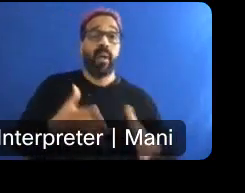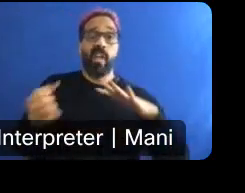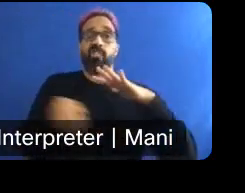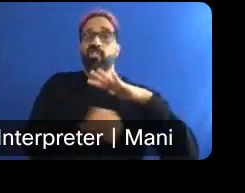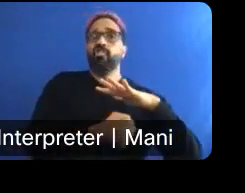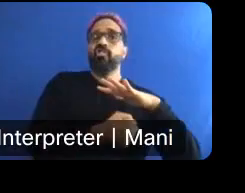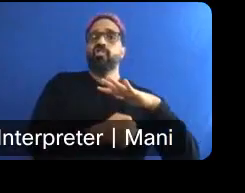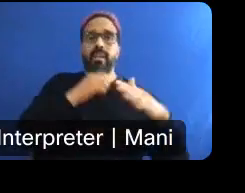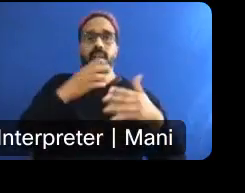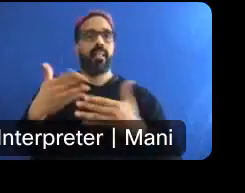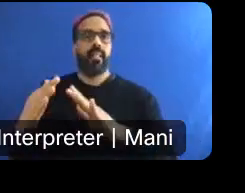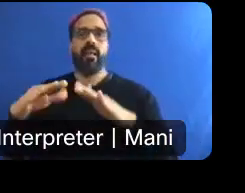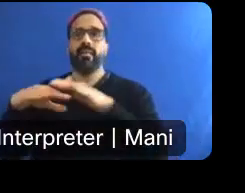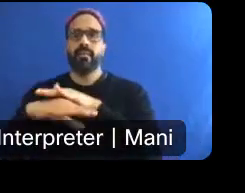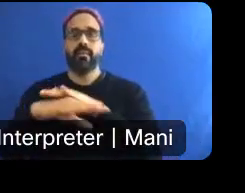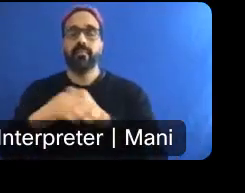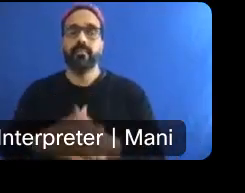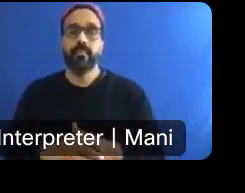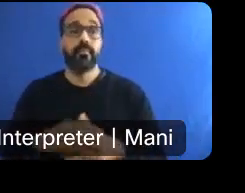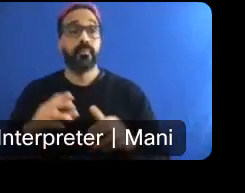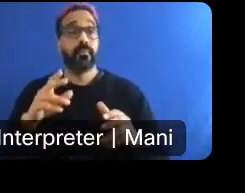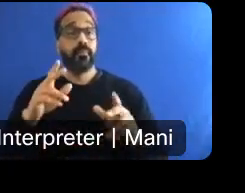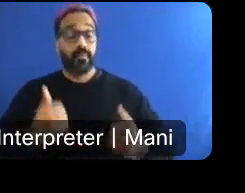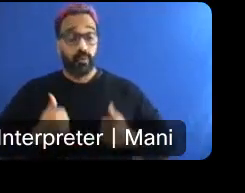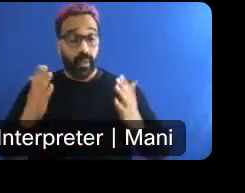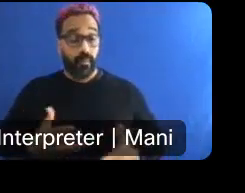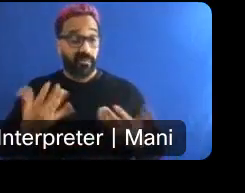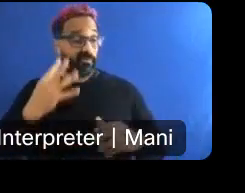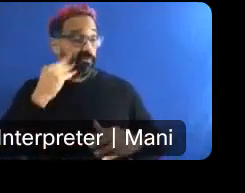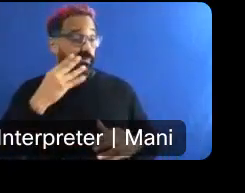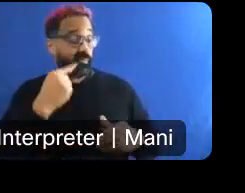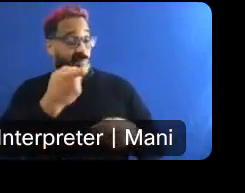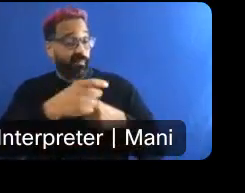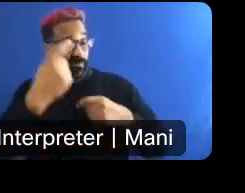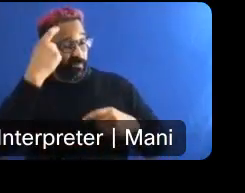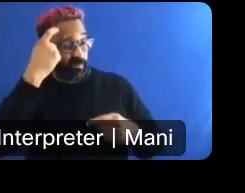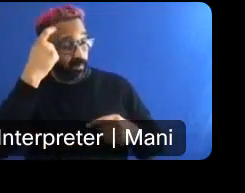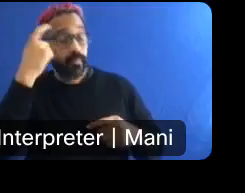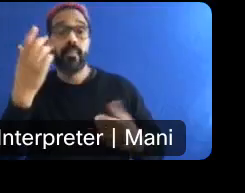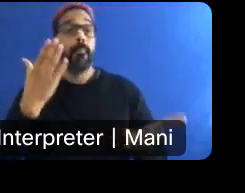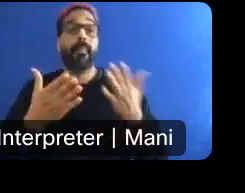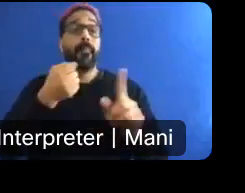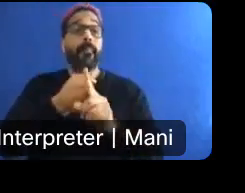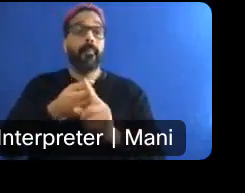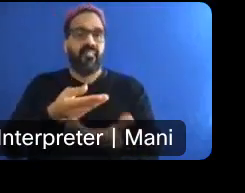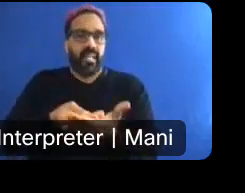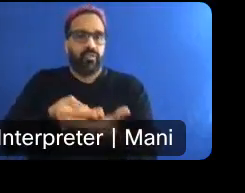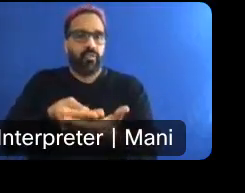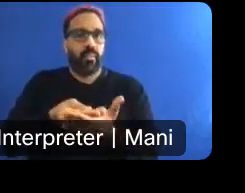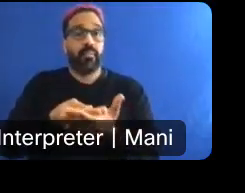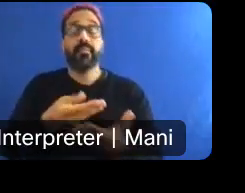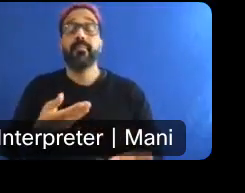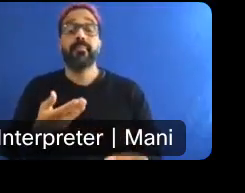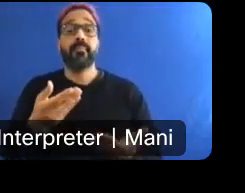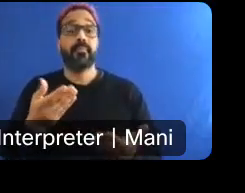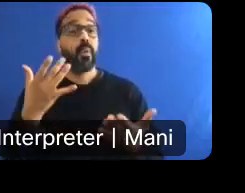who have experienced partner-inflicted brain injury may also be impacted financially. This may be due to the inability